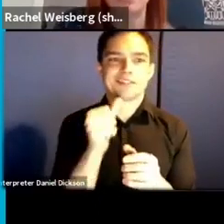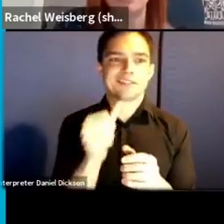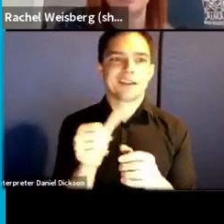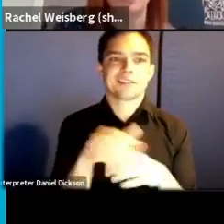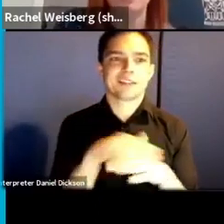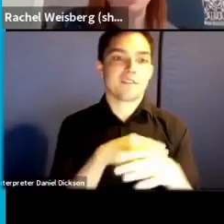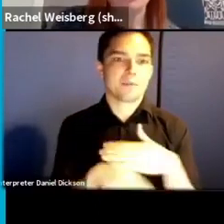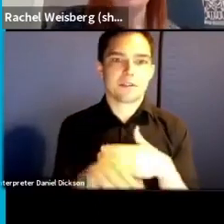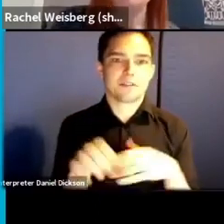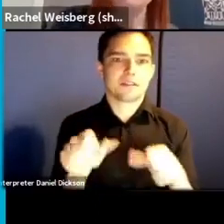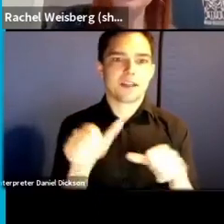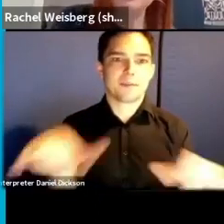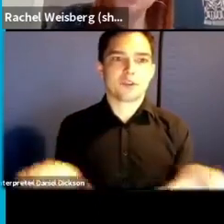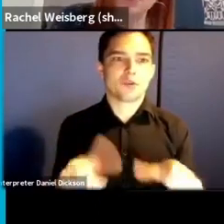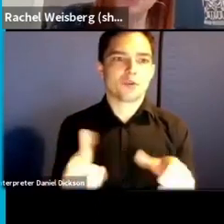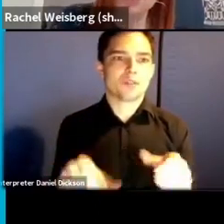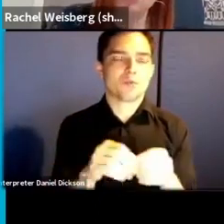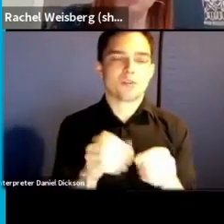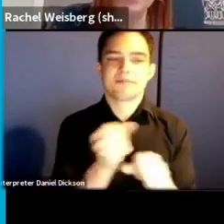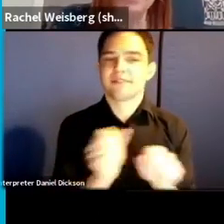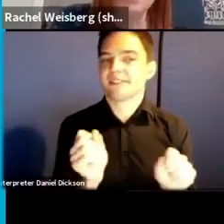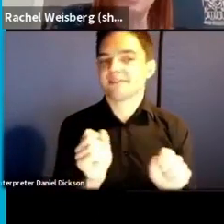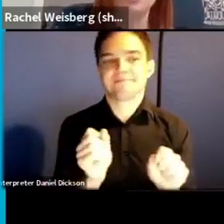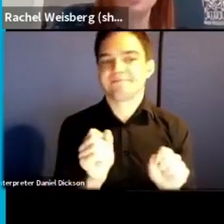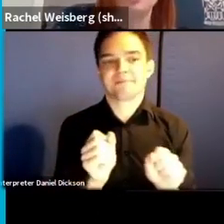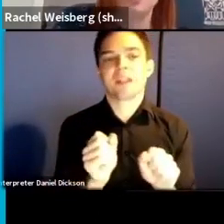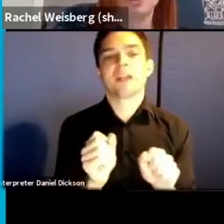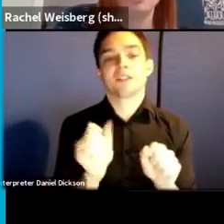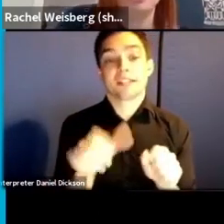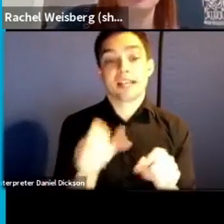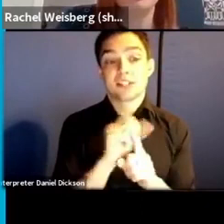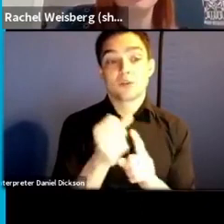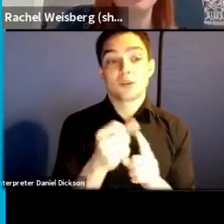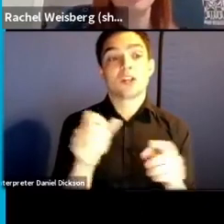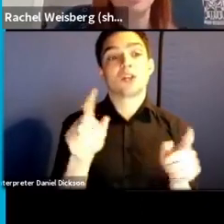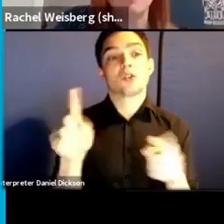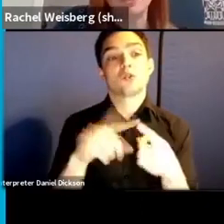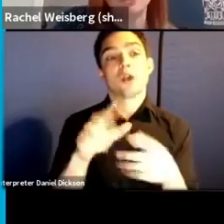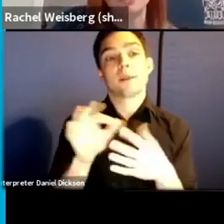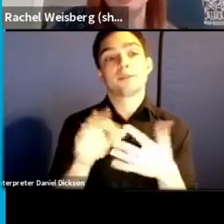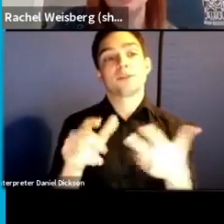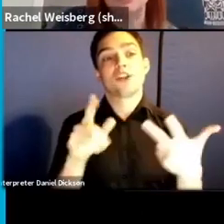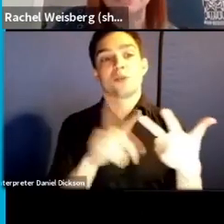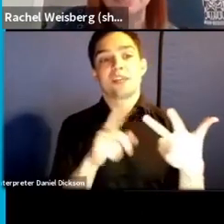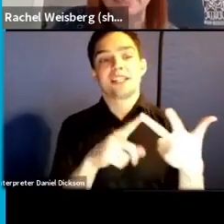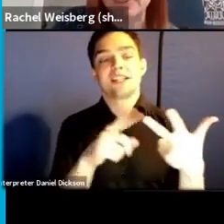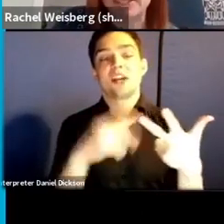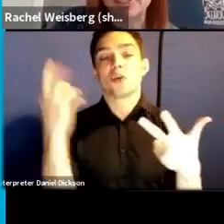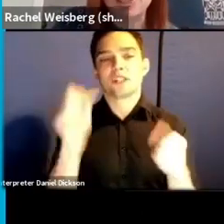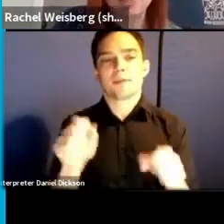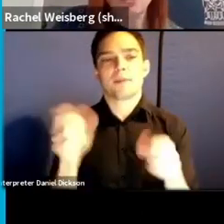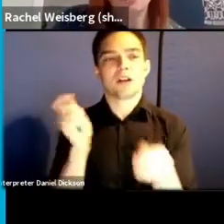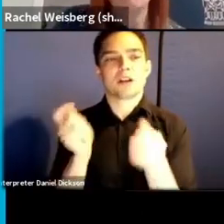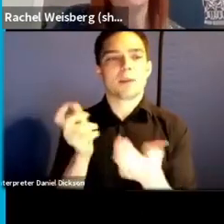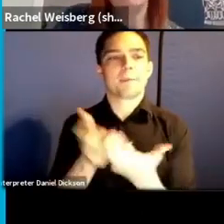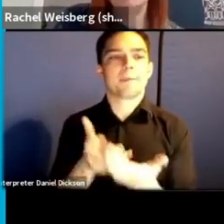to do safely. So in that situation, we're moving on to option 3, which is the reasonable accommodation of